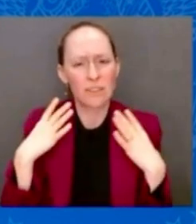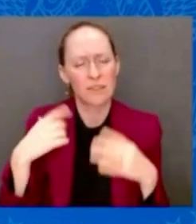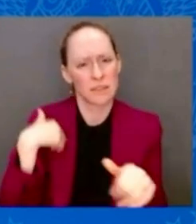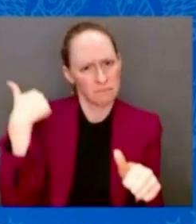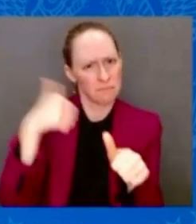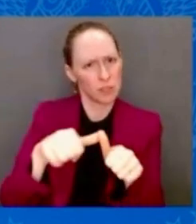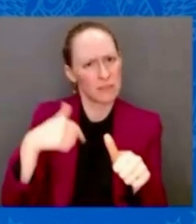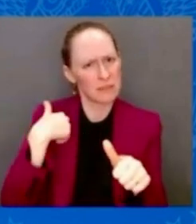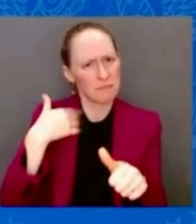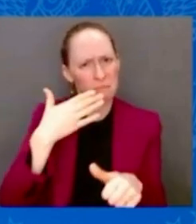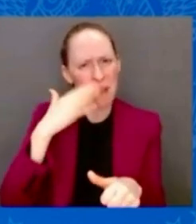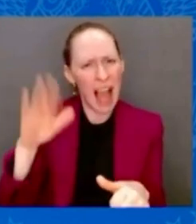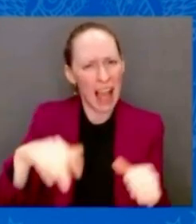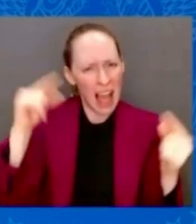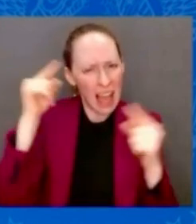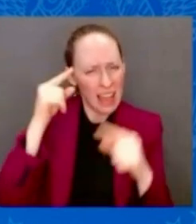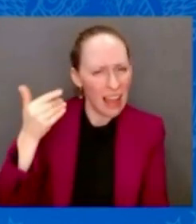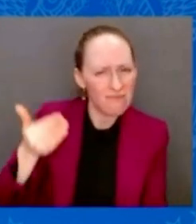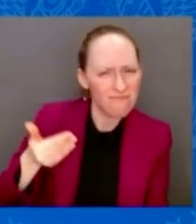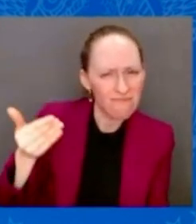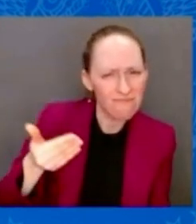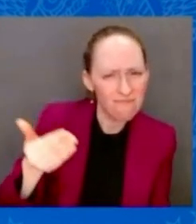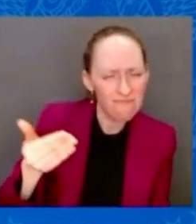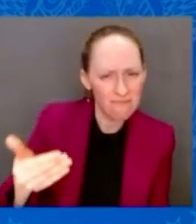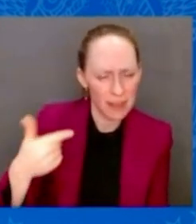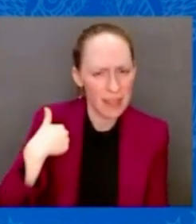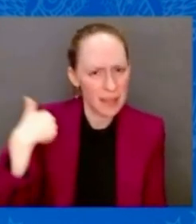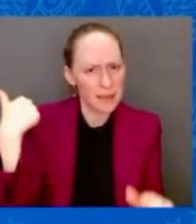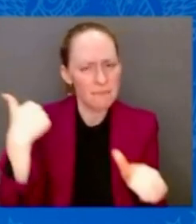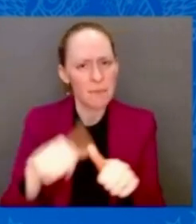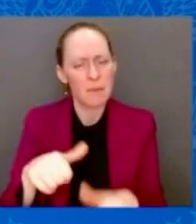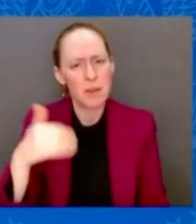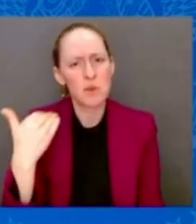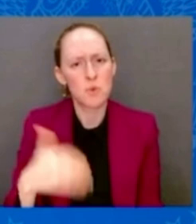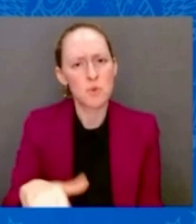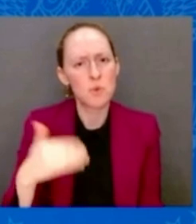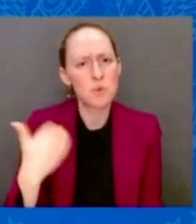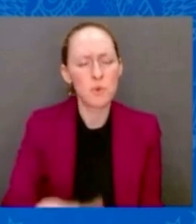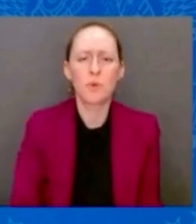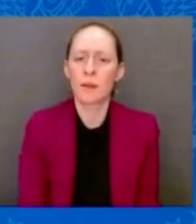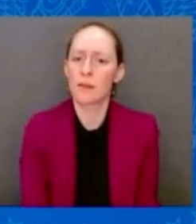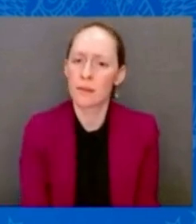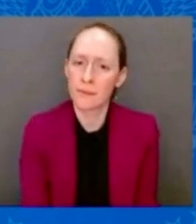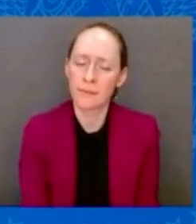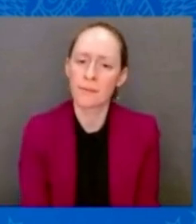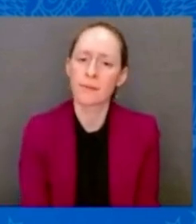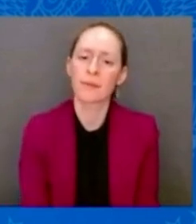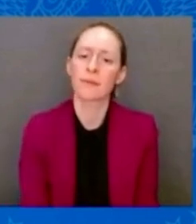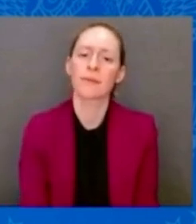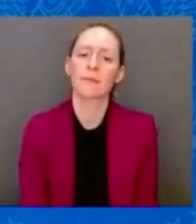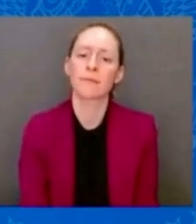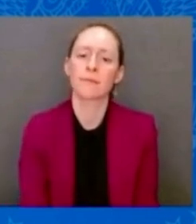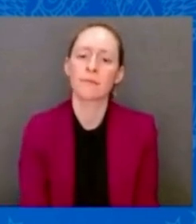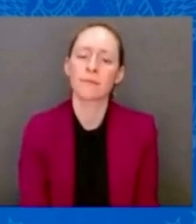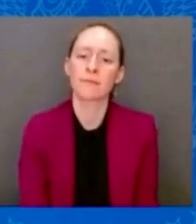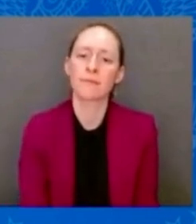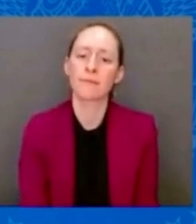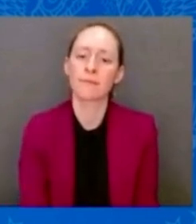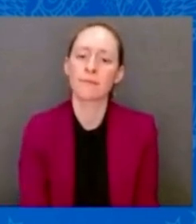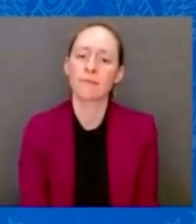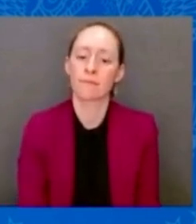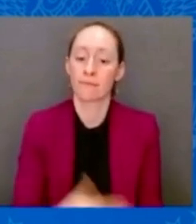anyway, they had to take the top of my head off a couple of times, see if I had a brain. But I, all kidding aside, what happened